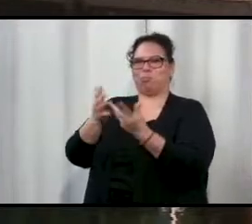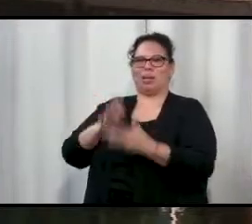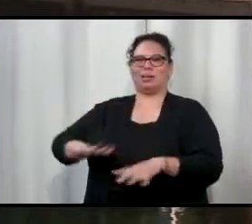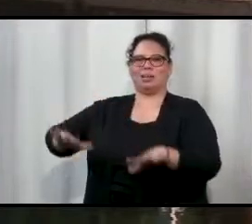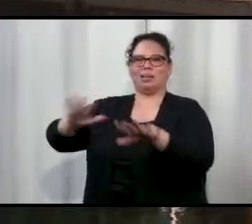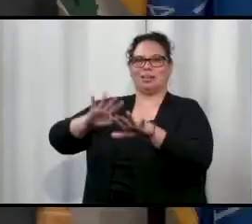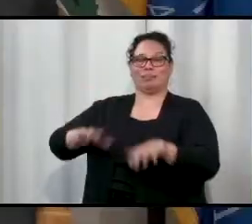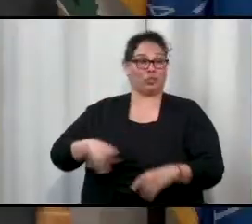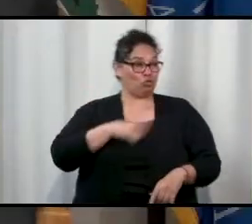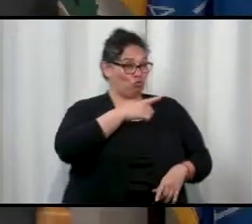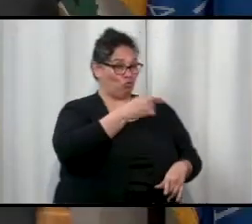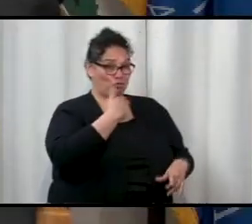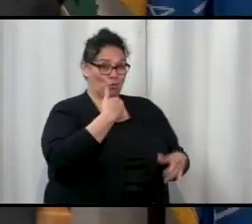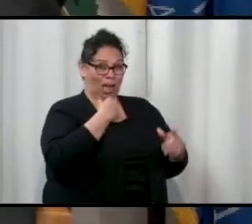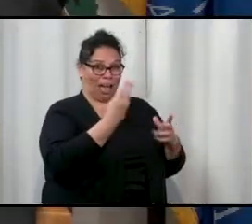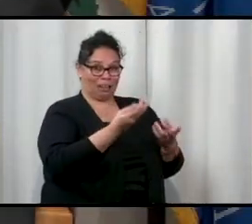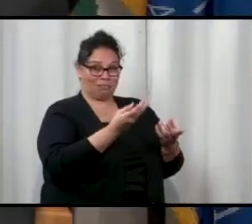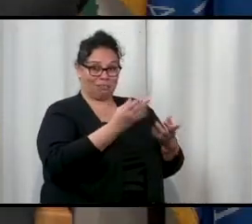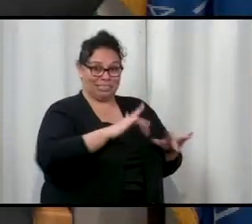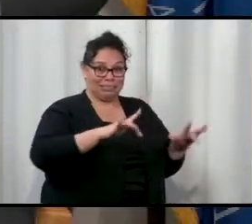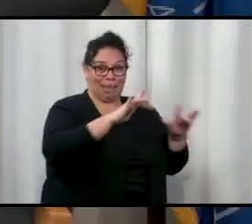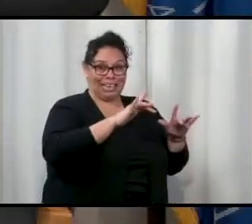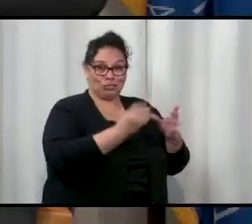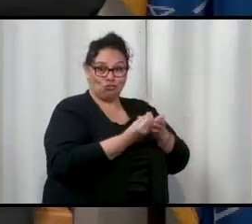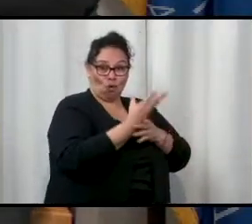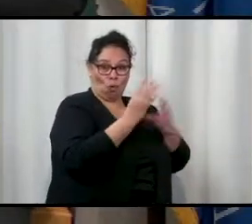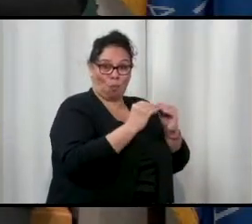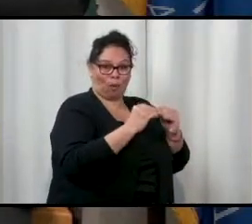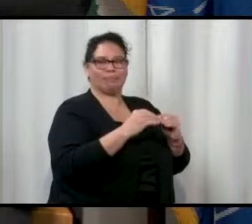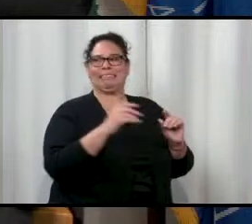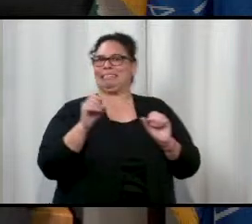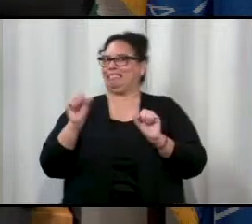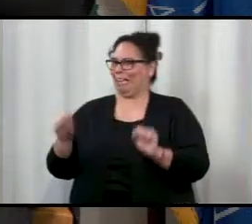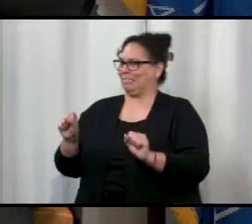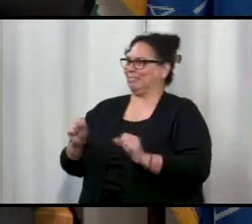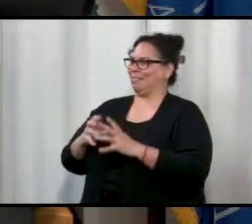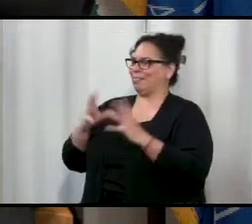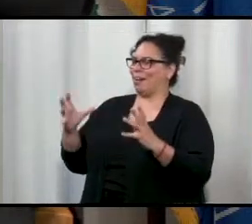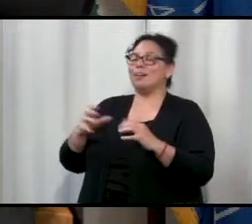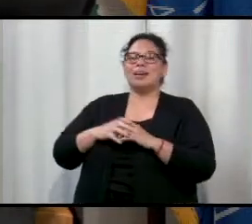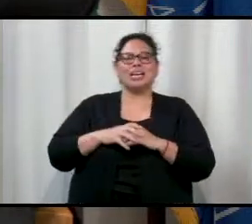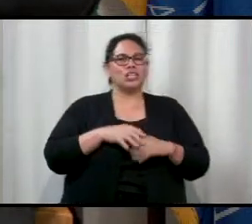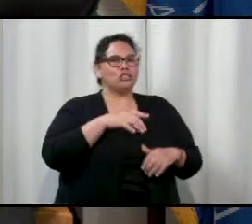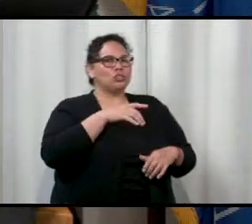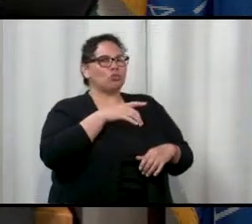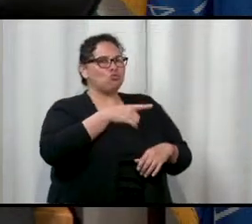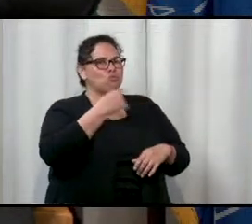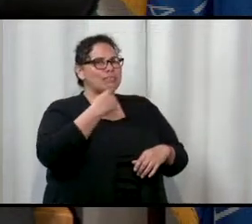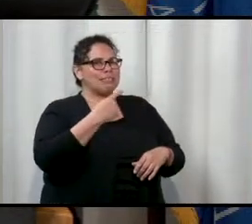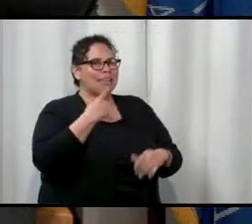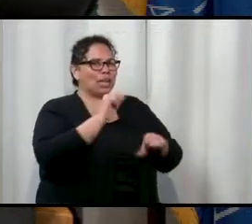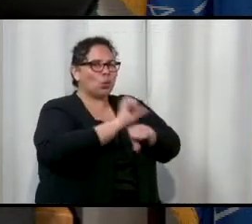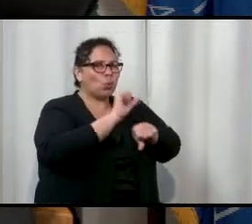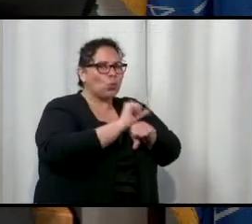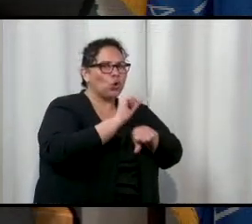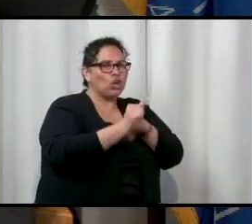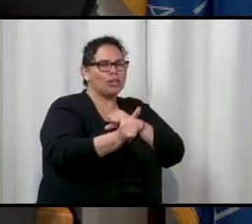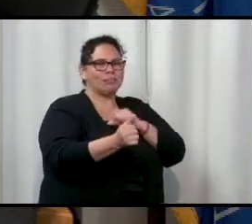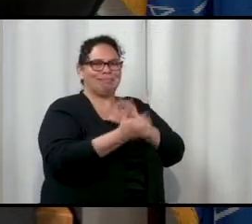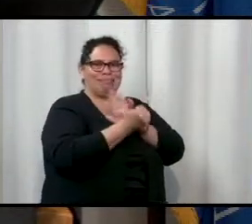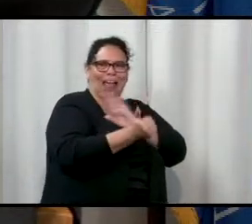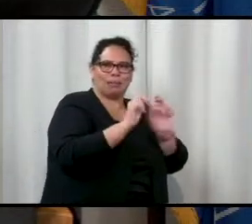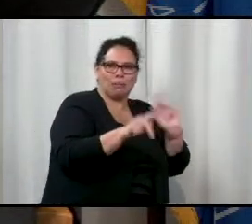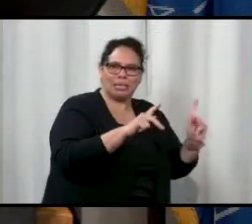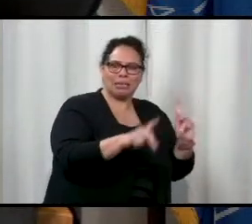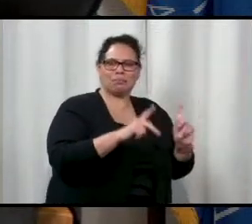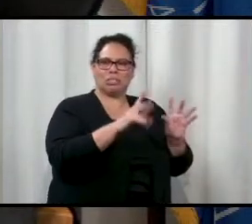manufacturing. So you got room for growth now. Tons. Absolutely. And you mentioned workforce is super talent, super important.